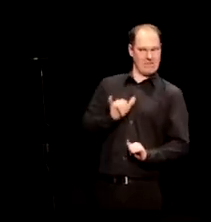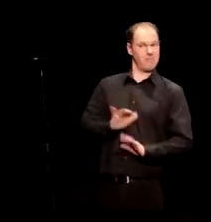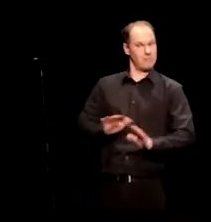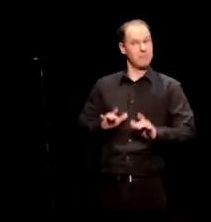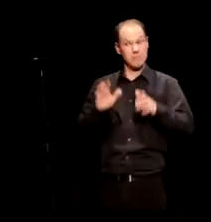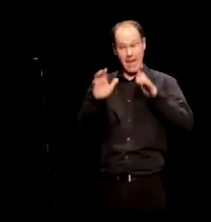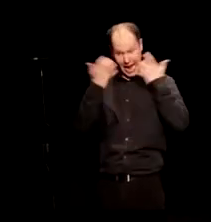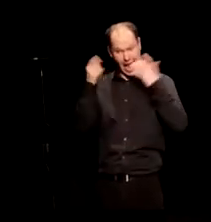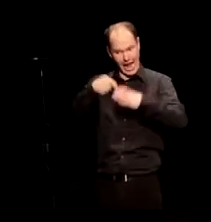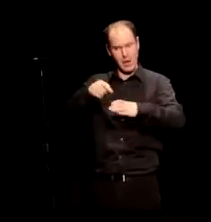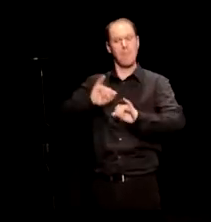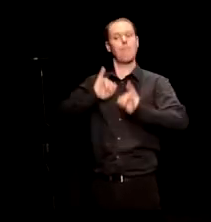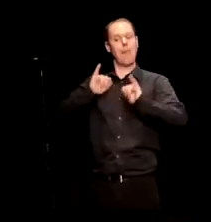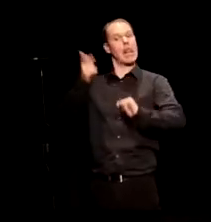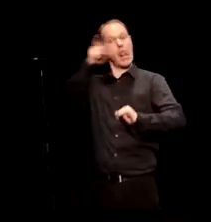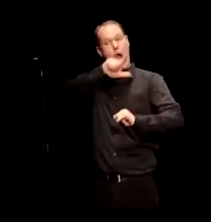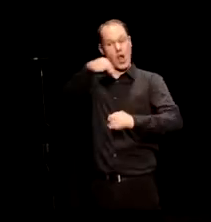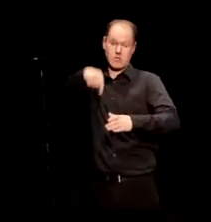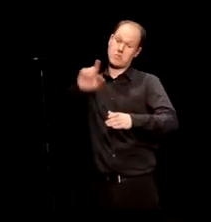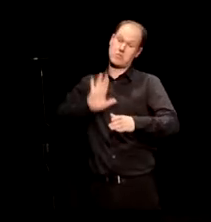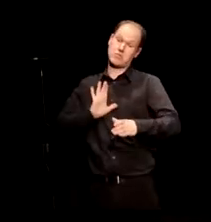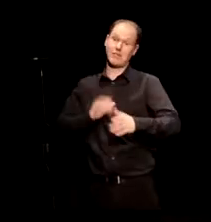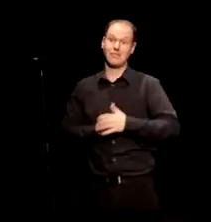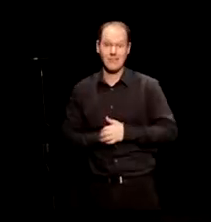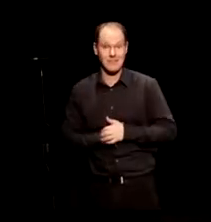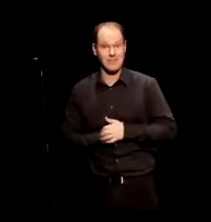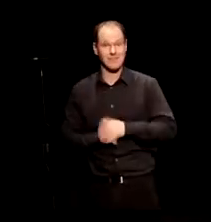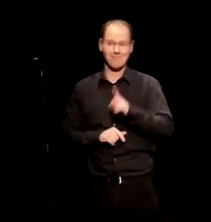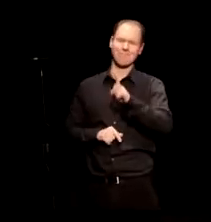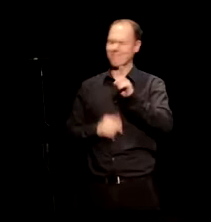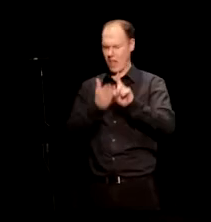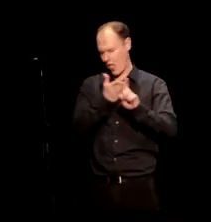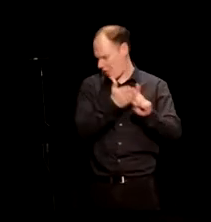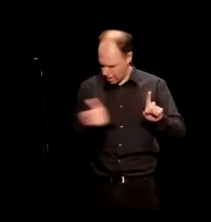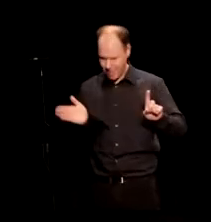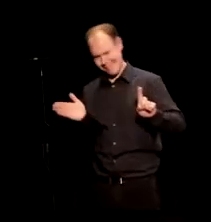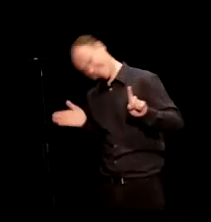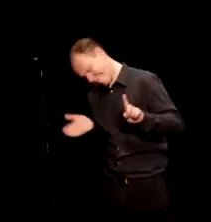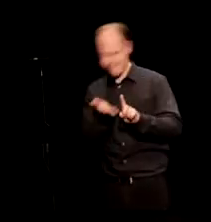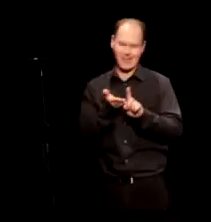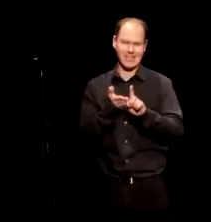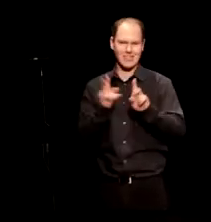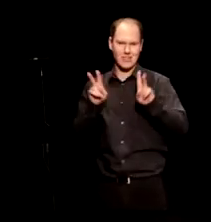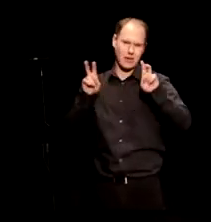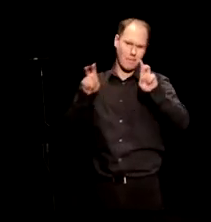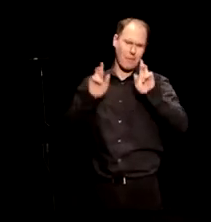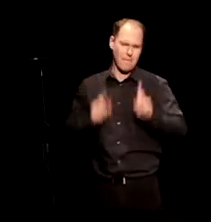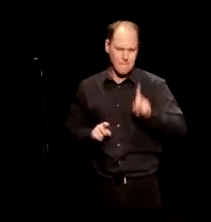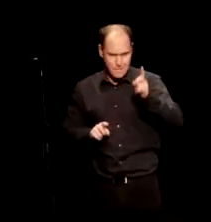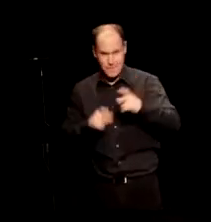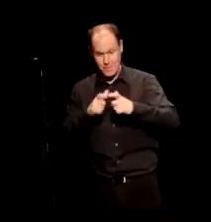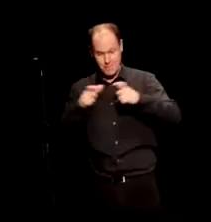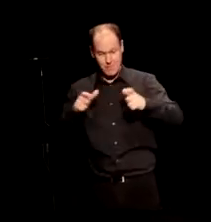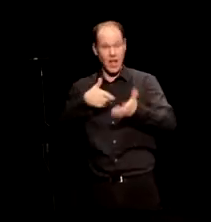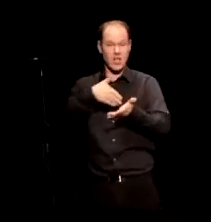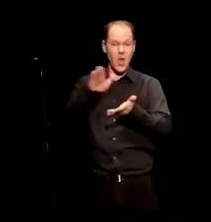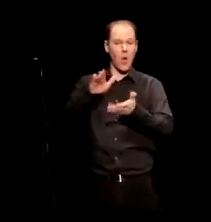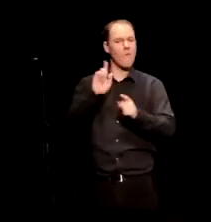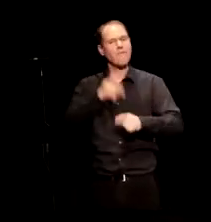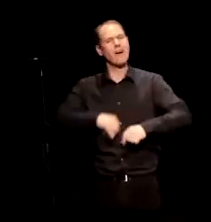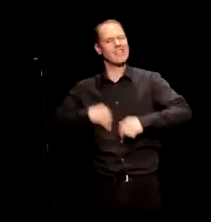that cat's his bad luck, ain't it? But to get back to the subject, he finally sold that box for